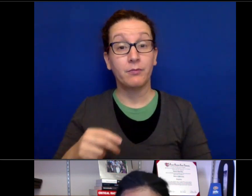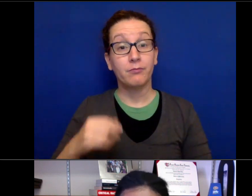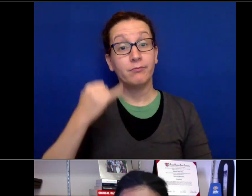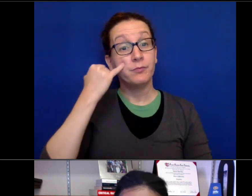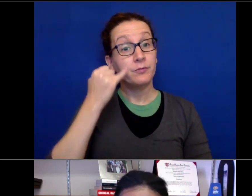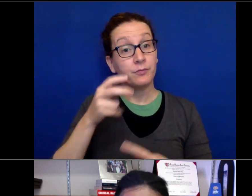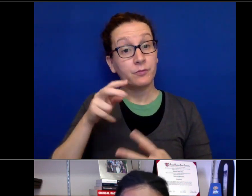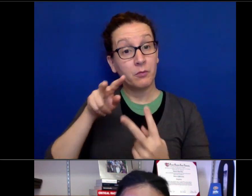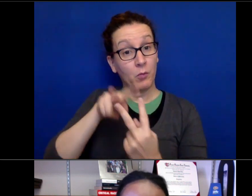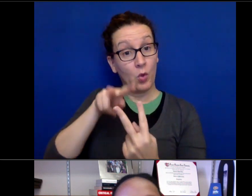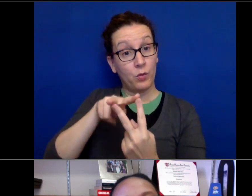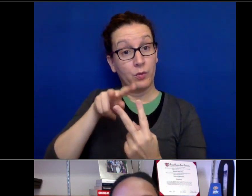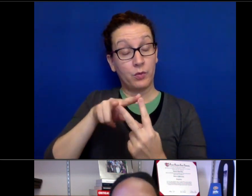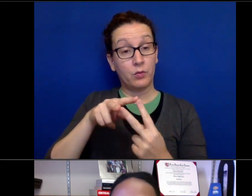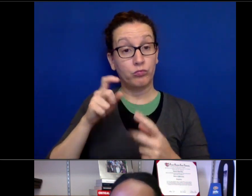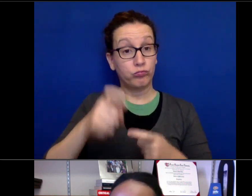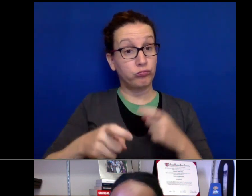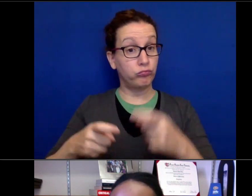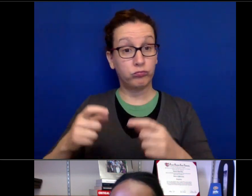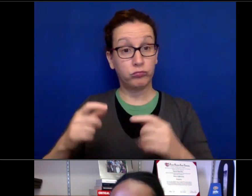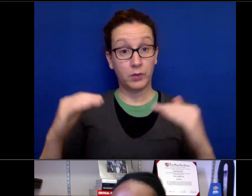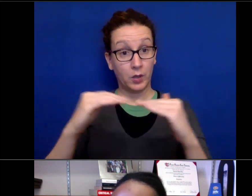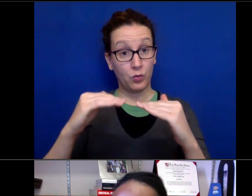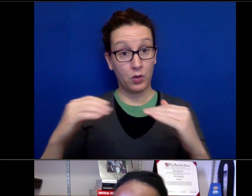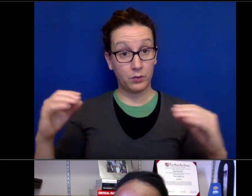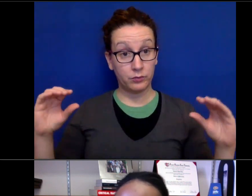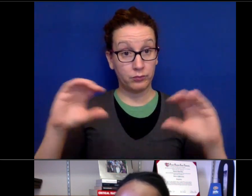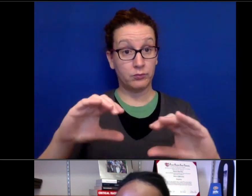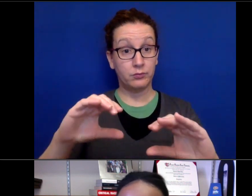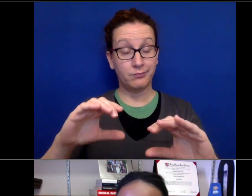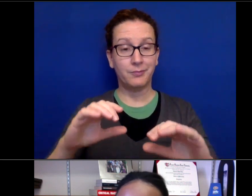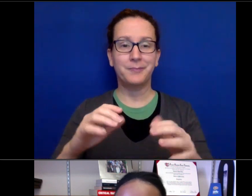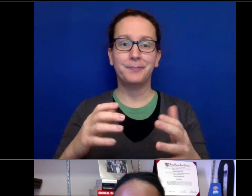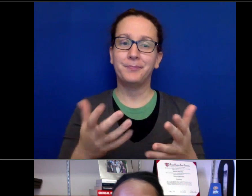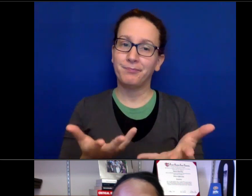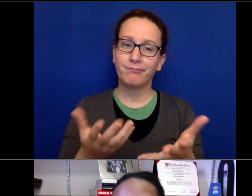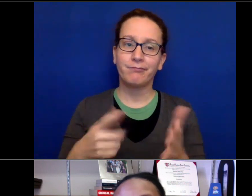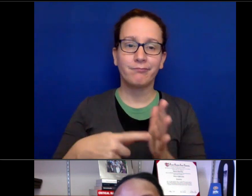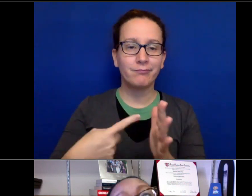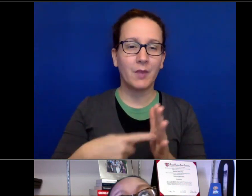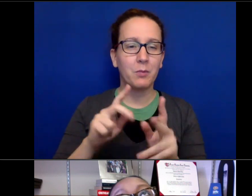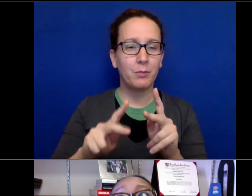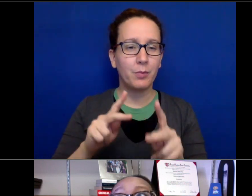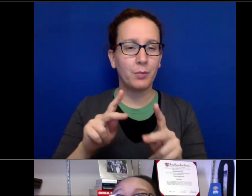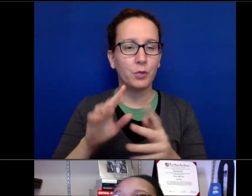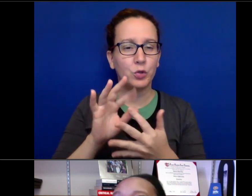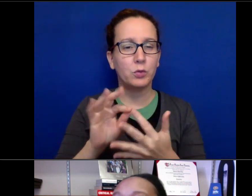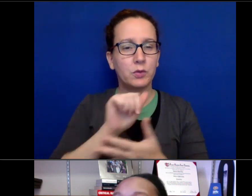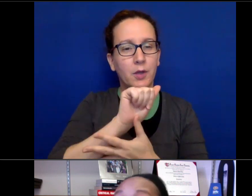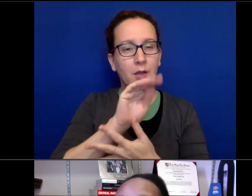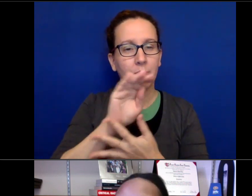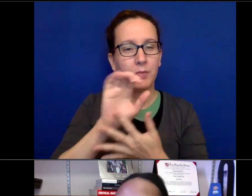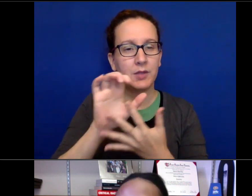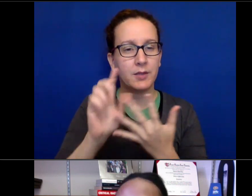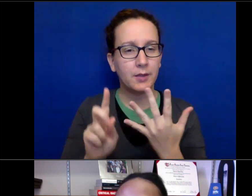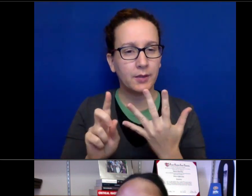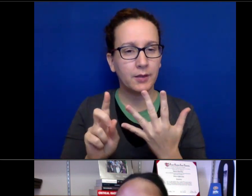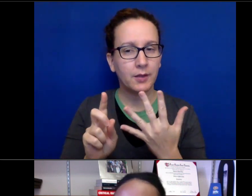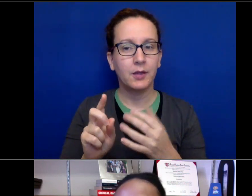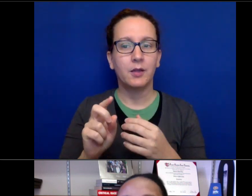both are contributing to equally, then I would say sometimes people choose alphabetical and they put on